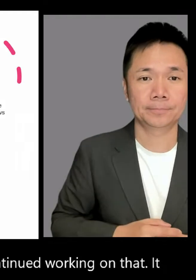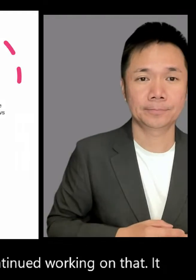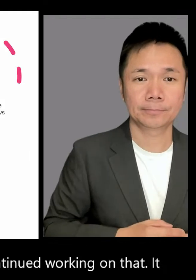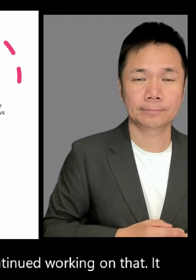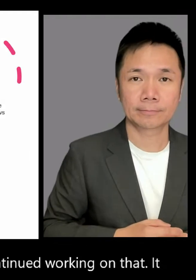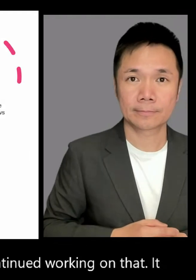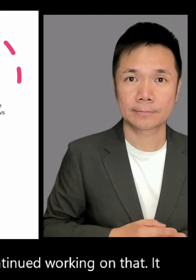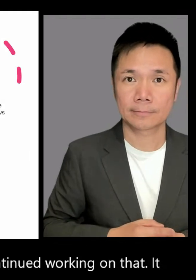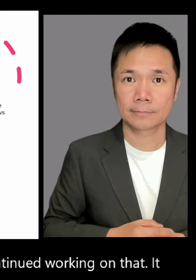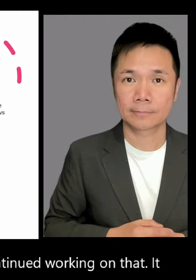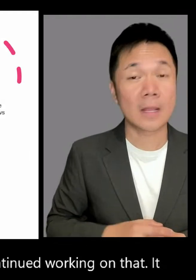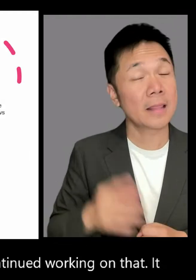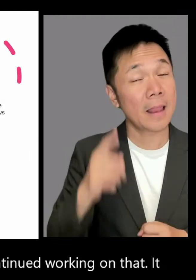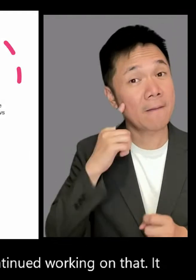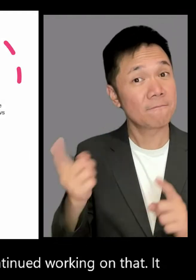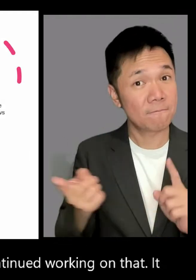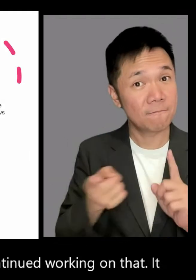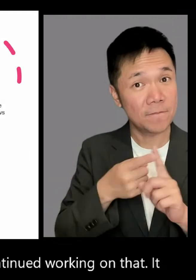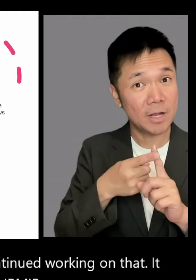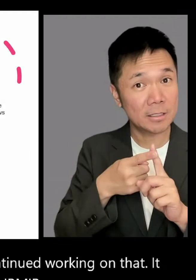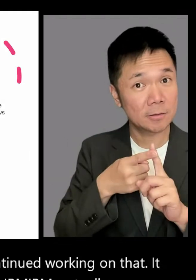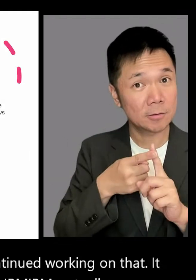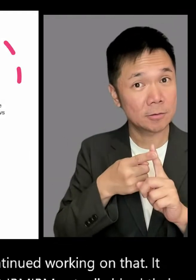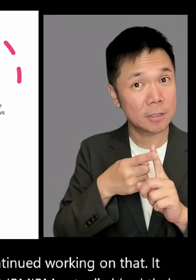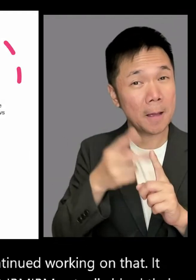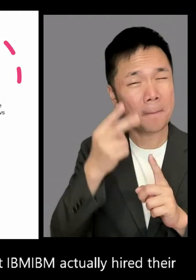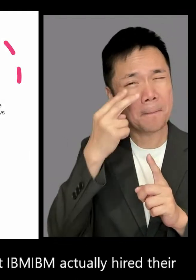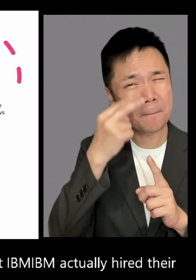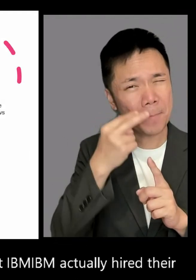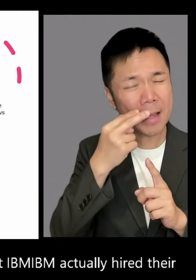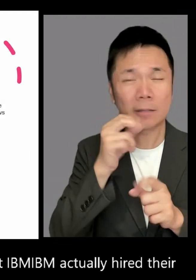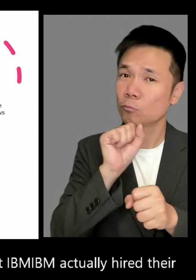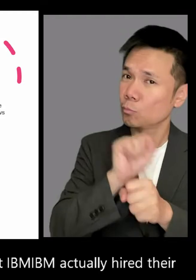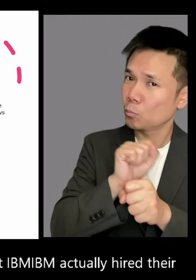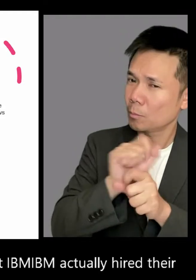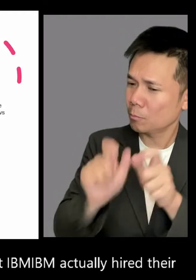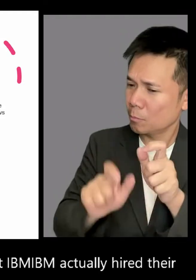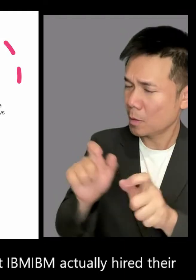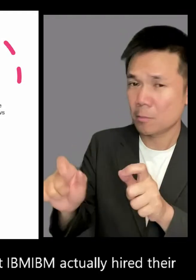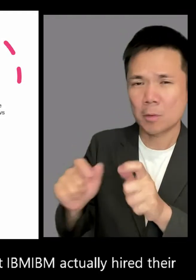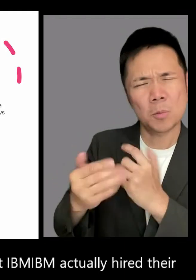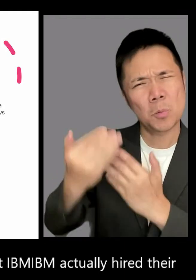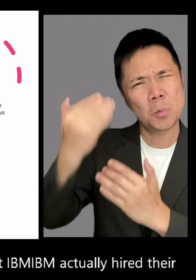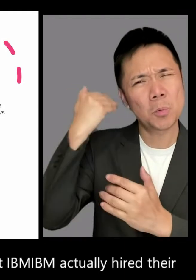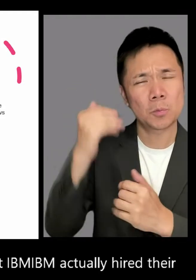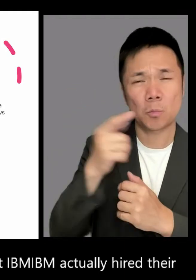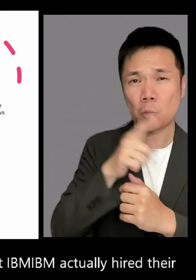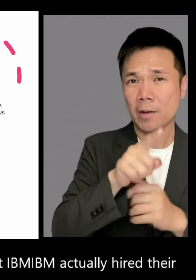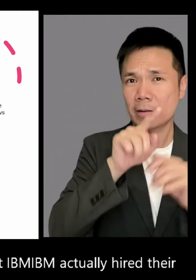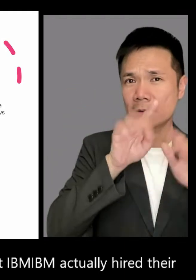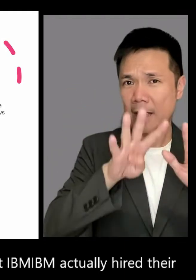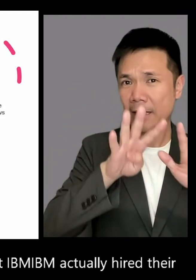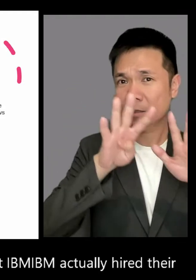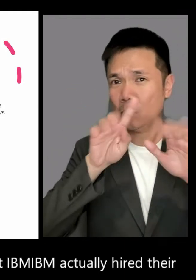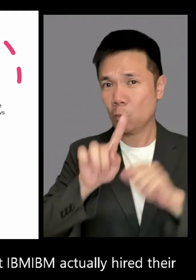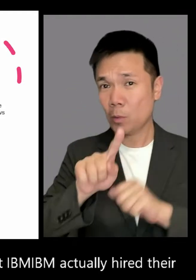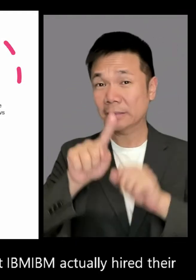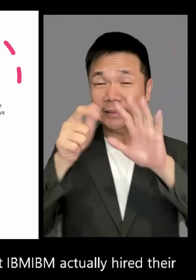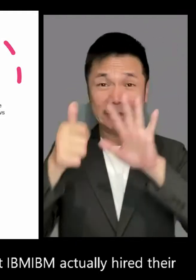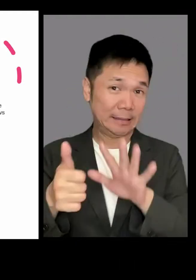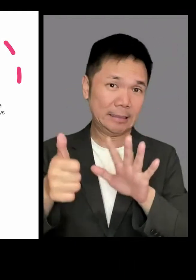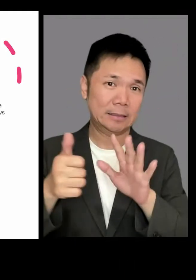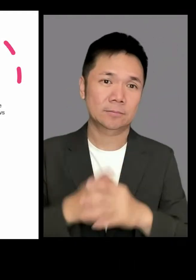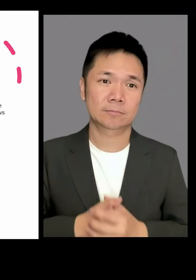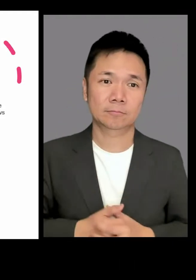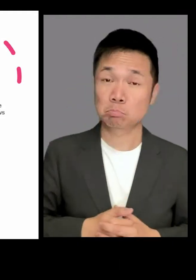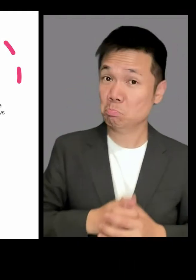actually hired their first blind employee in, I believe, 1916. Folks can fact check me